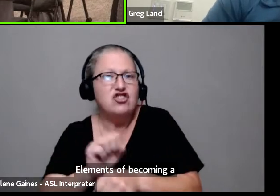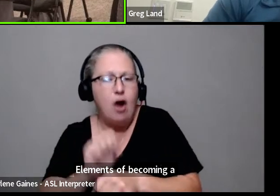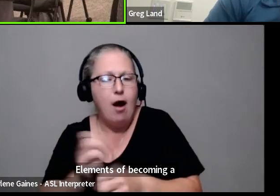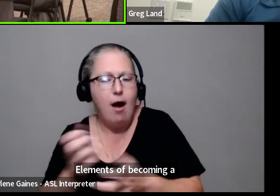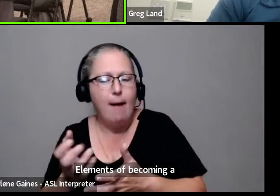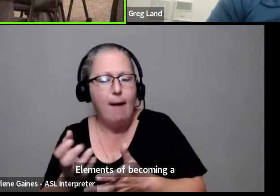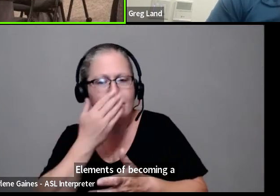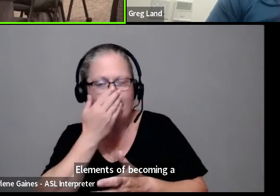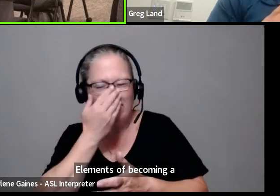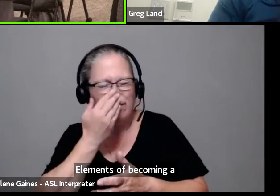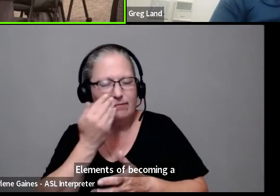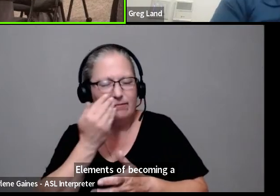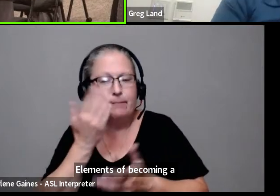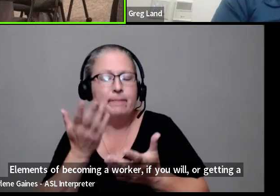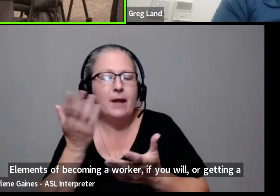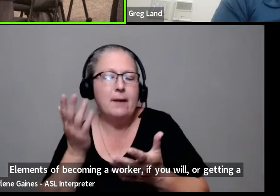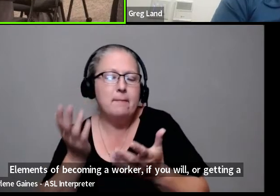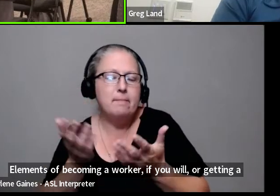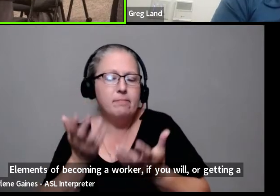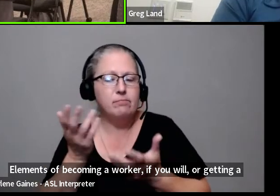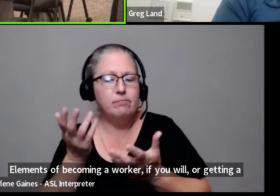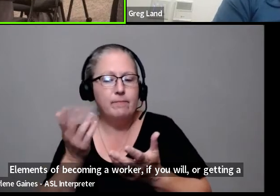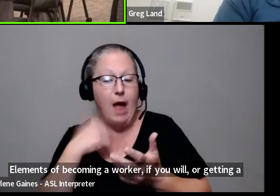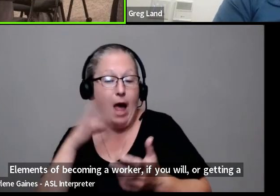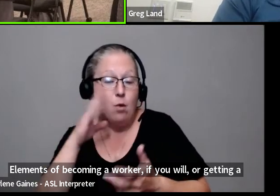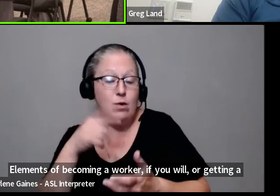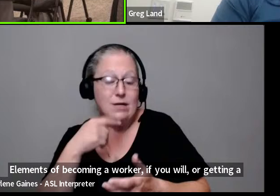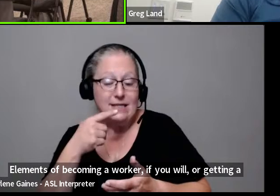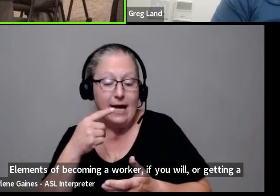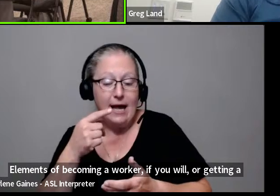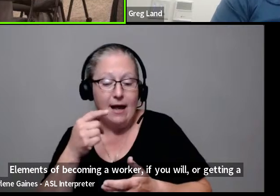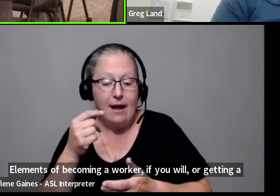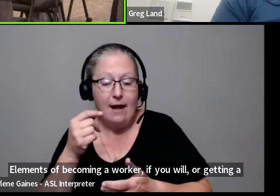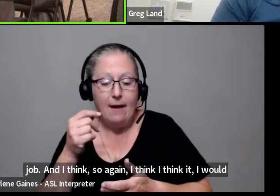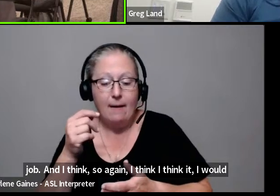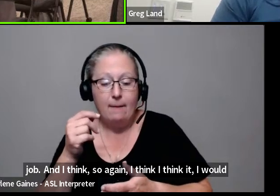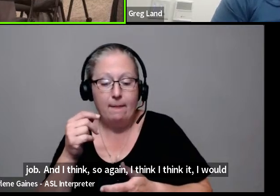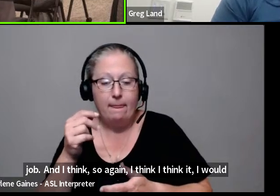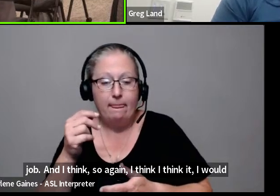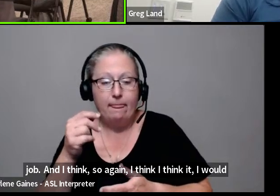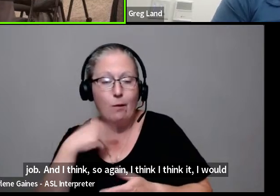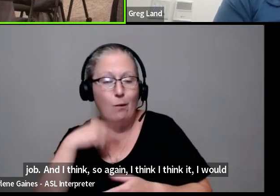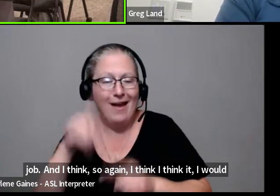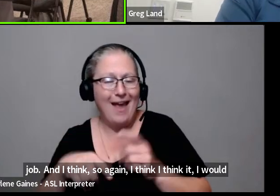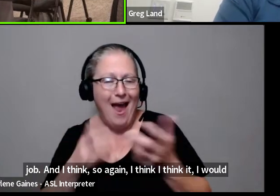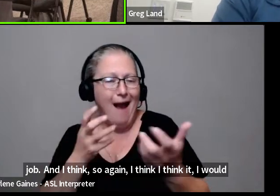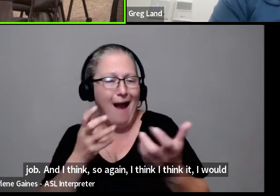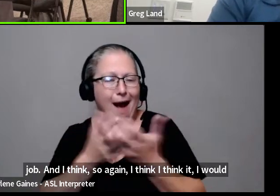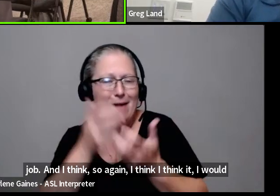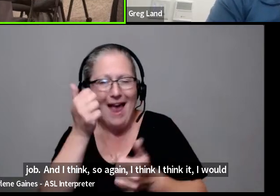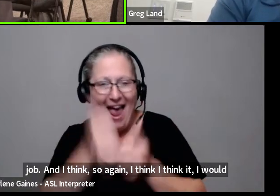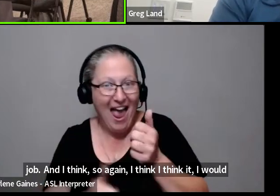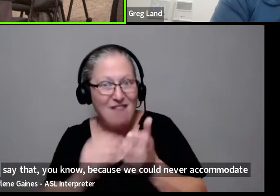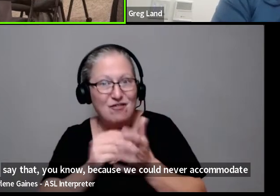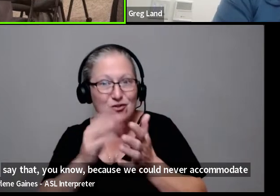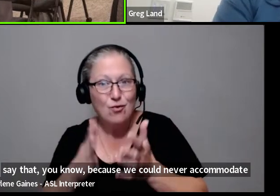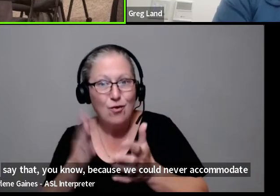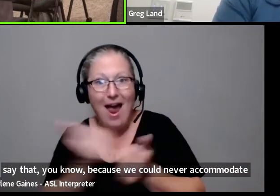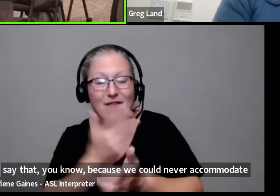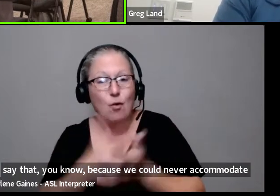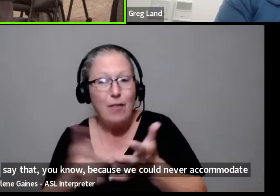think so. Again, I think I would say that because we could never accommodate every student for everything they might want,